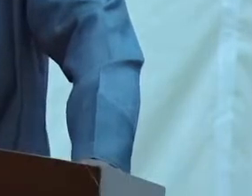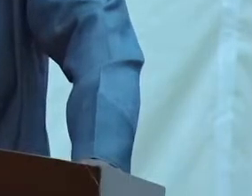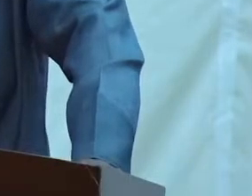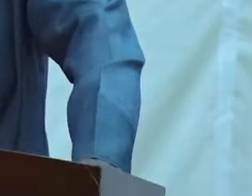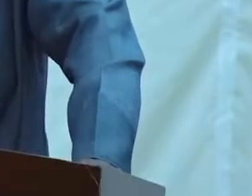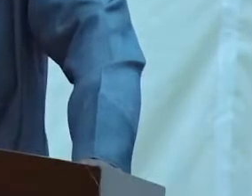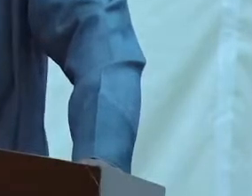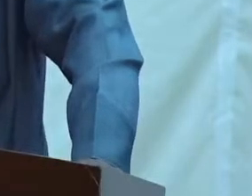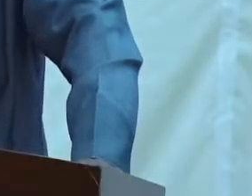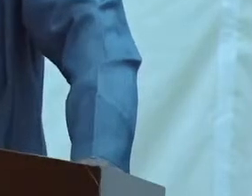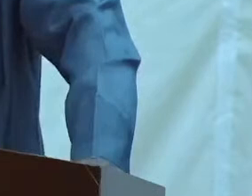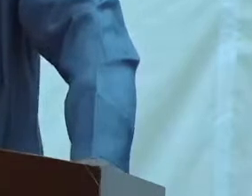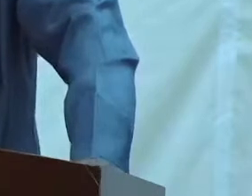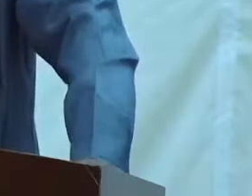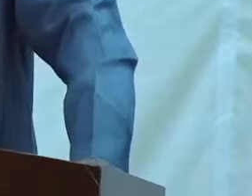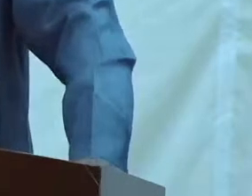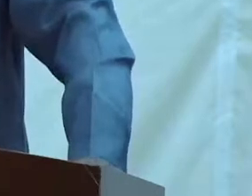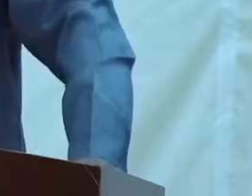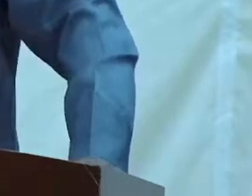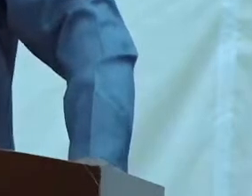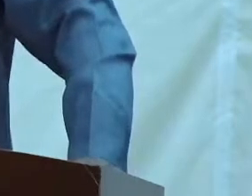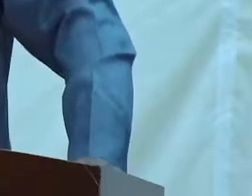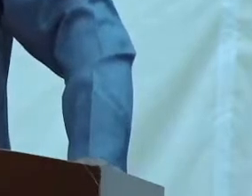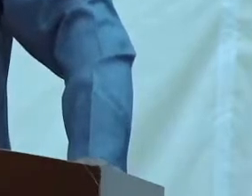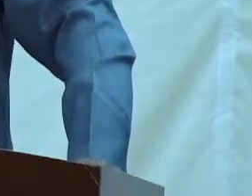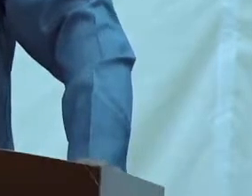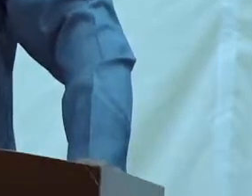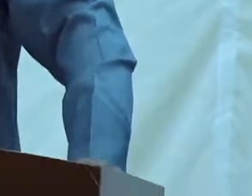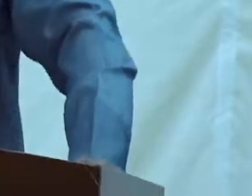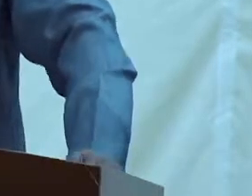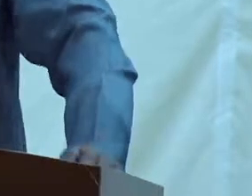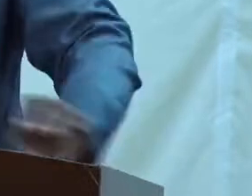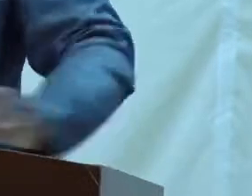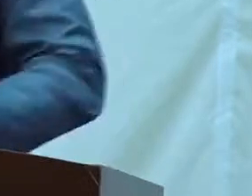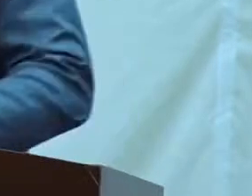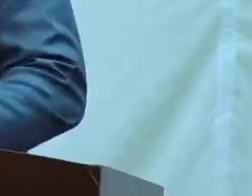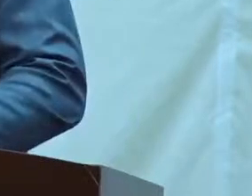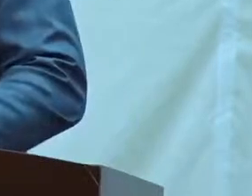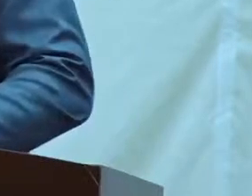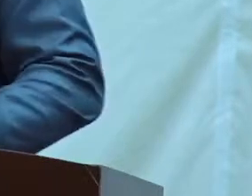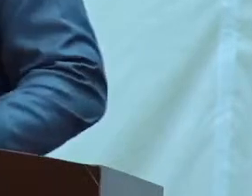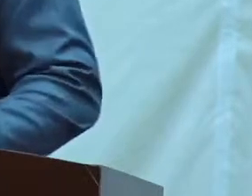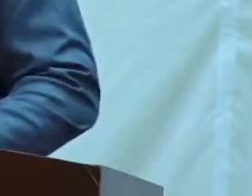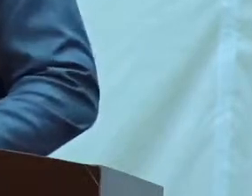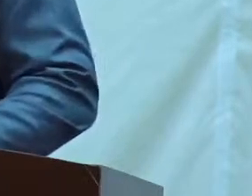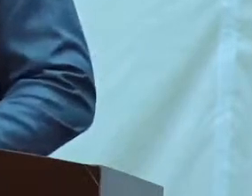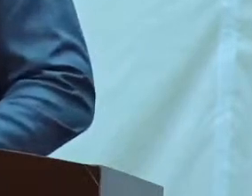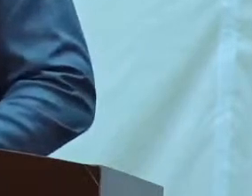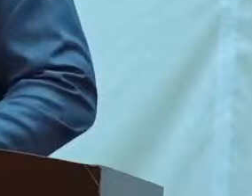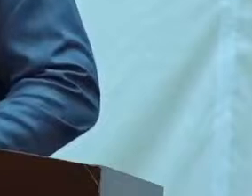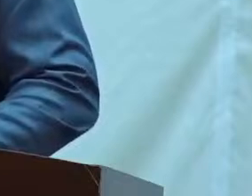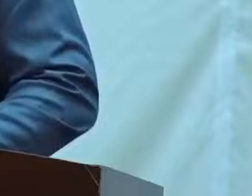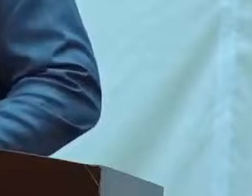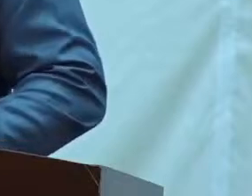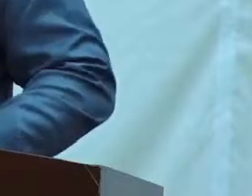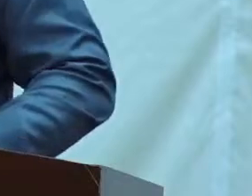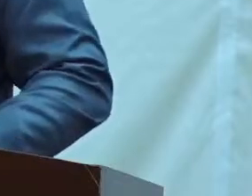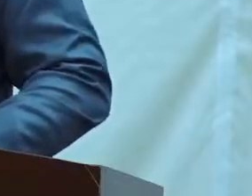seat, it is also my pleasure and duty to introduce to